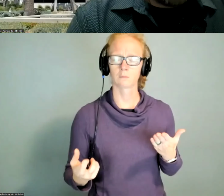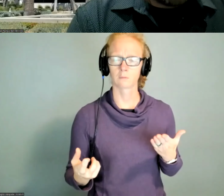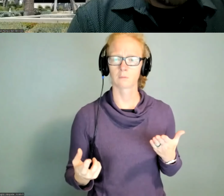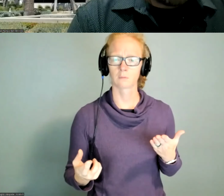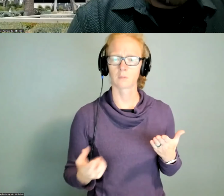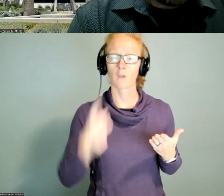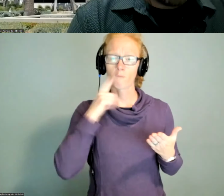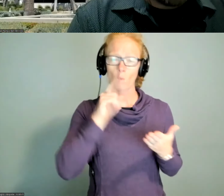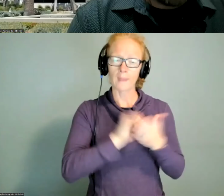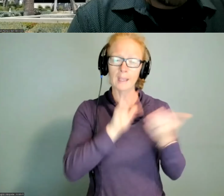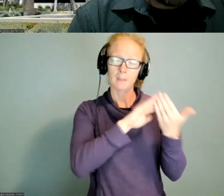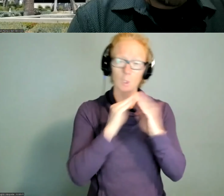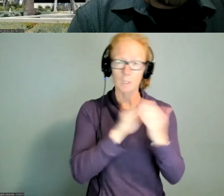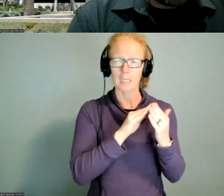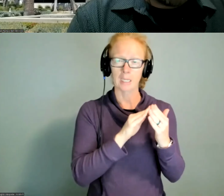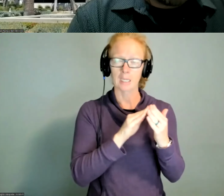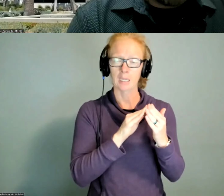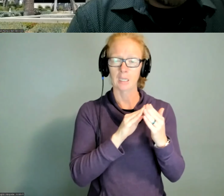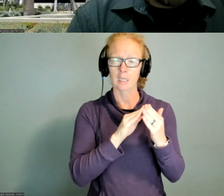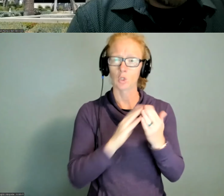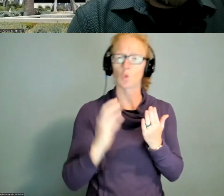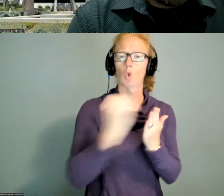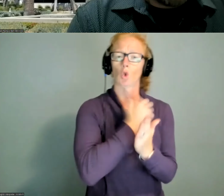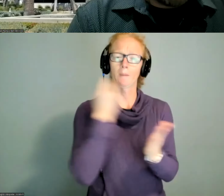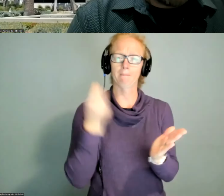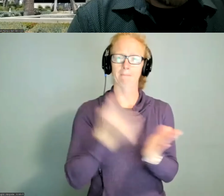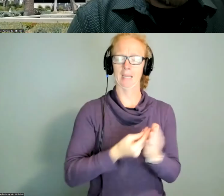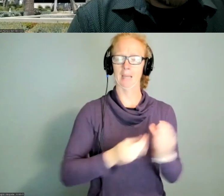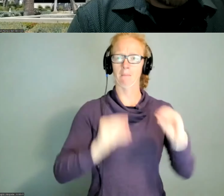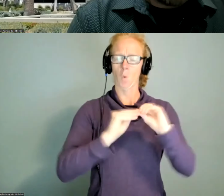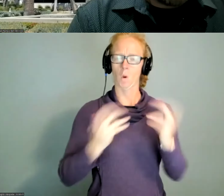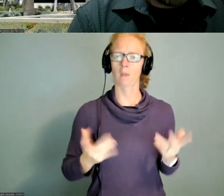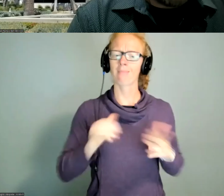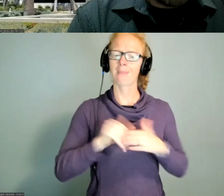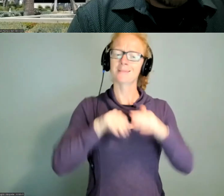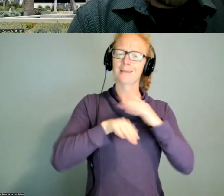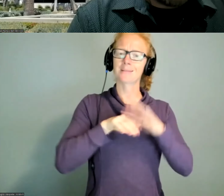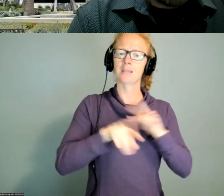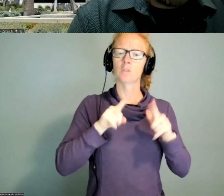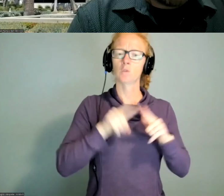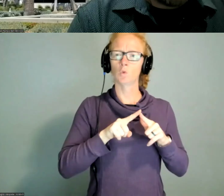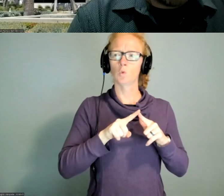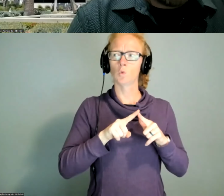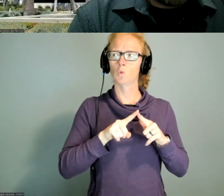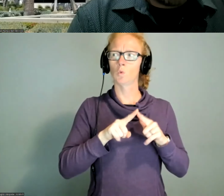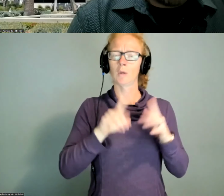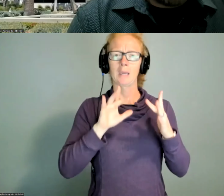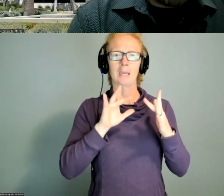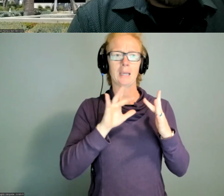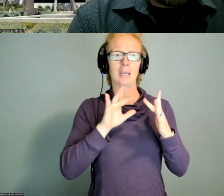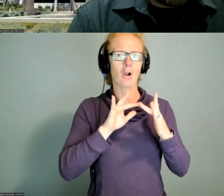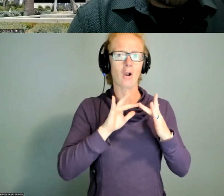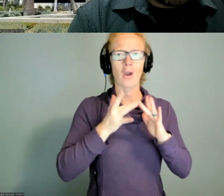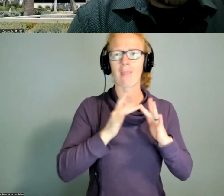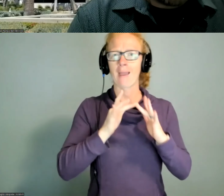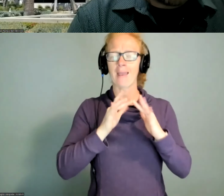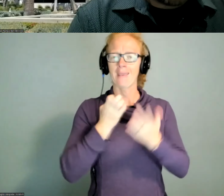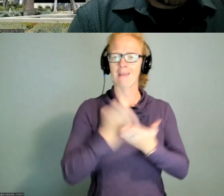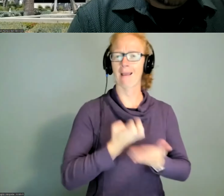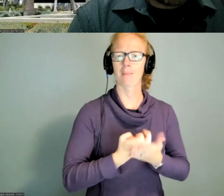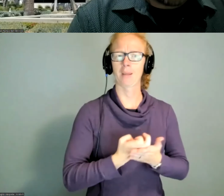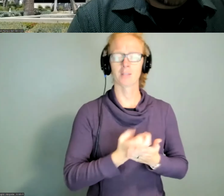that community to make money. It's access to the digital economy with all of the tools and the support that would